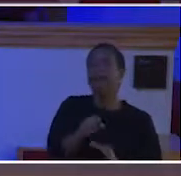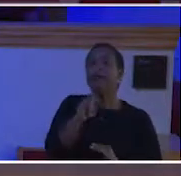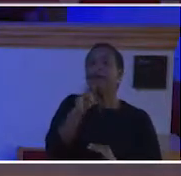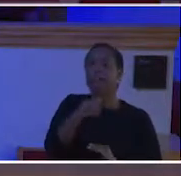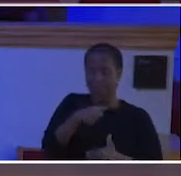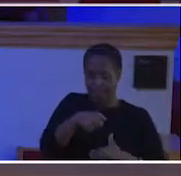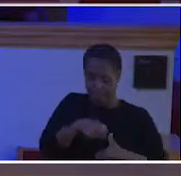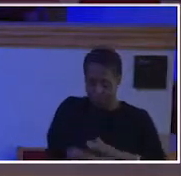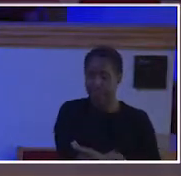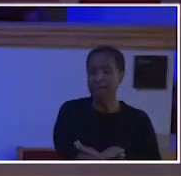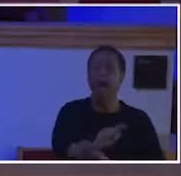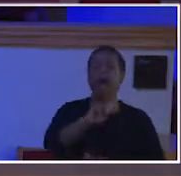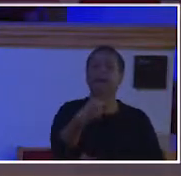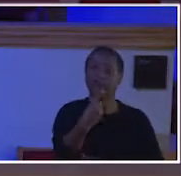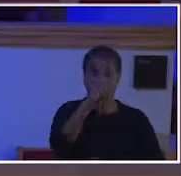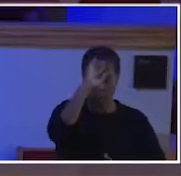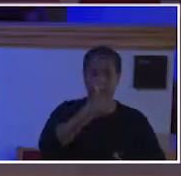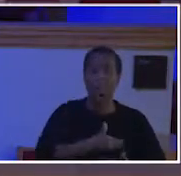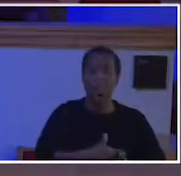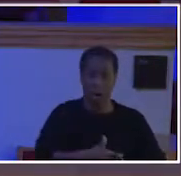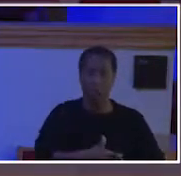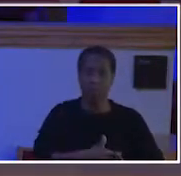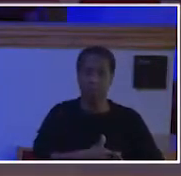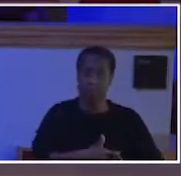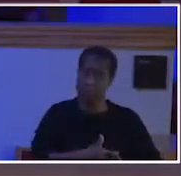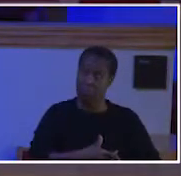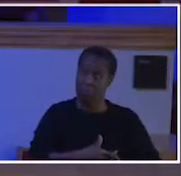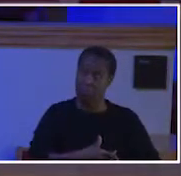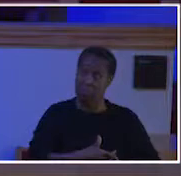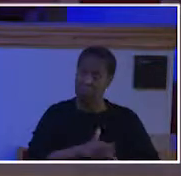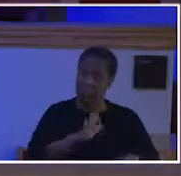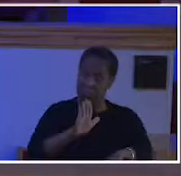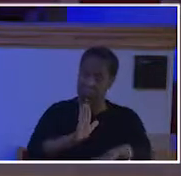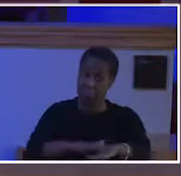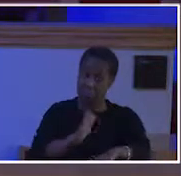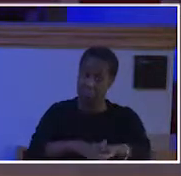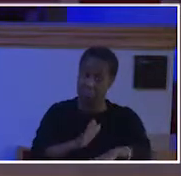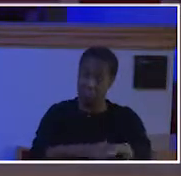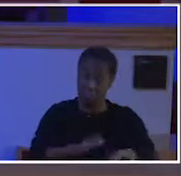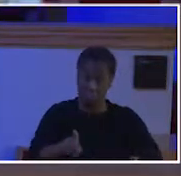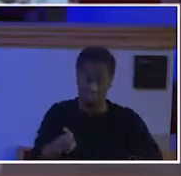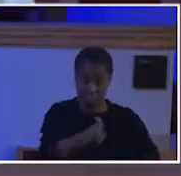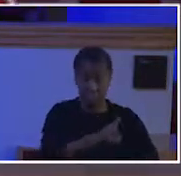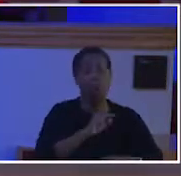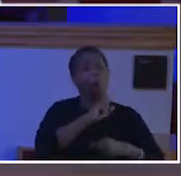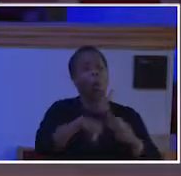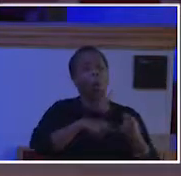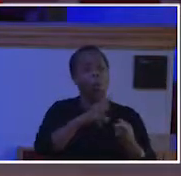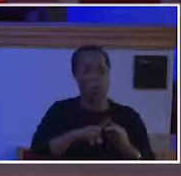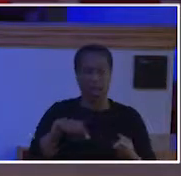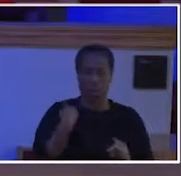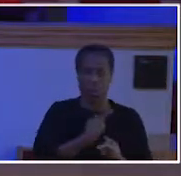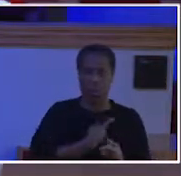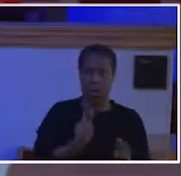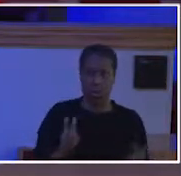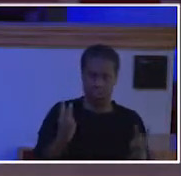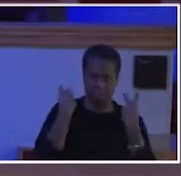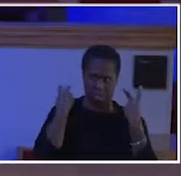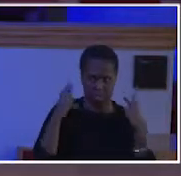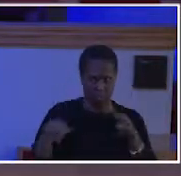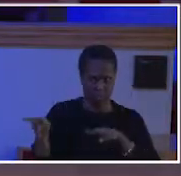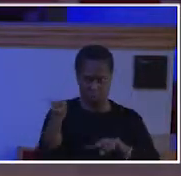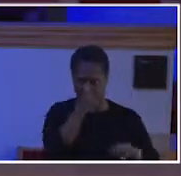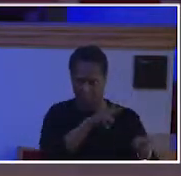her firstborn. Beloved, I need to put you on notice that when we look around, we